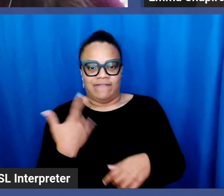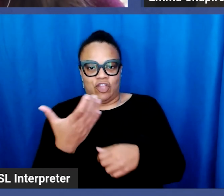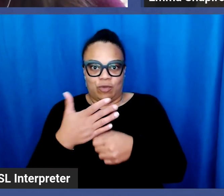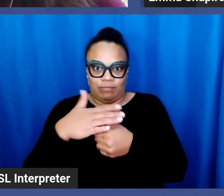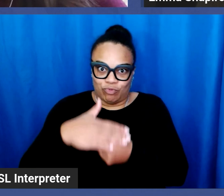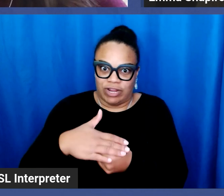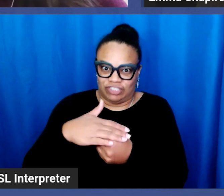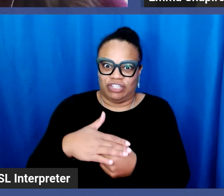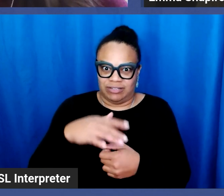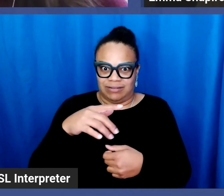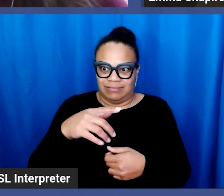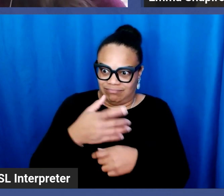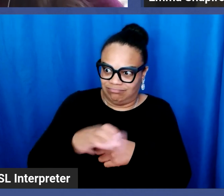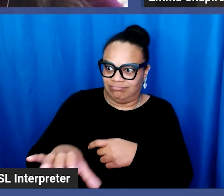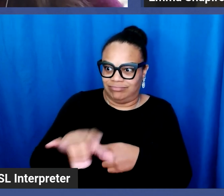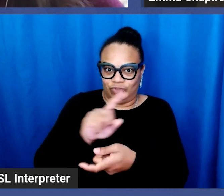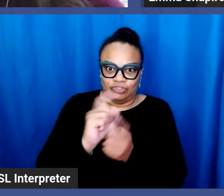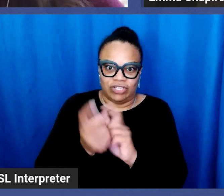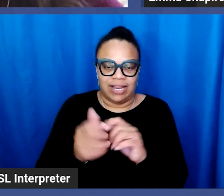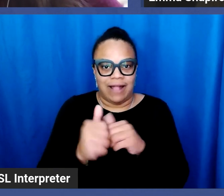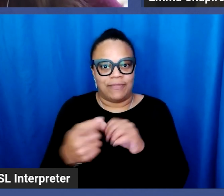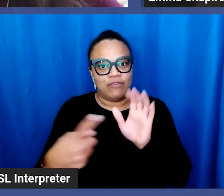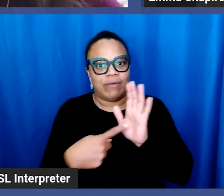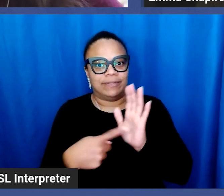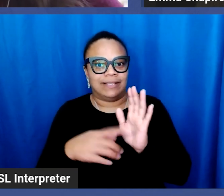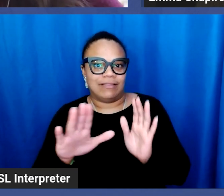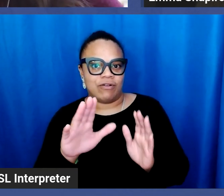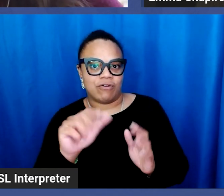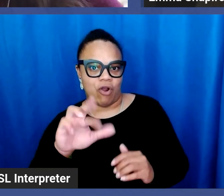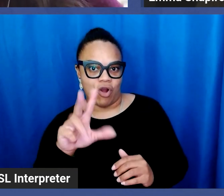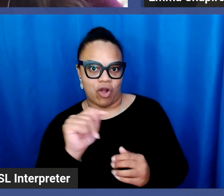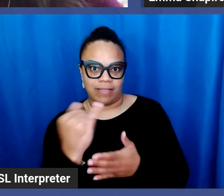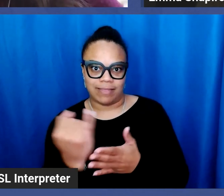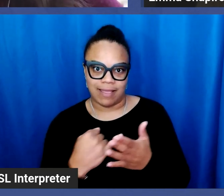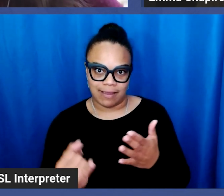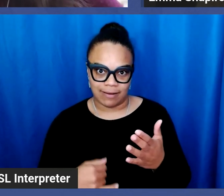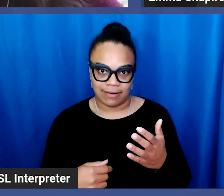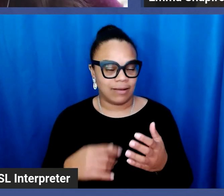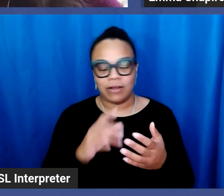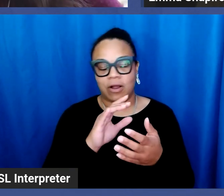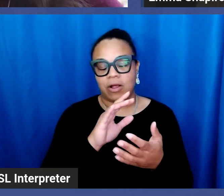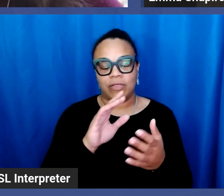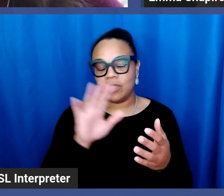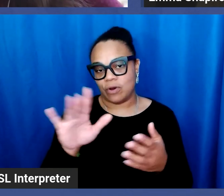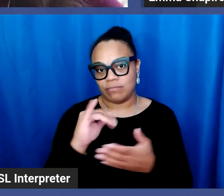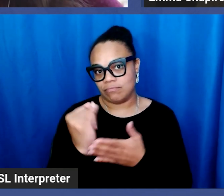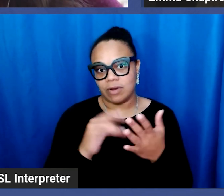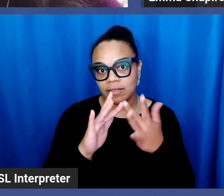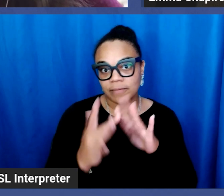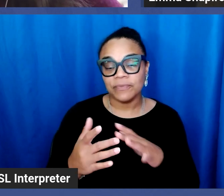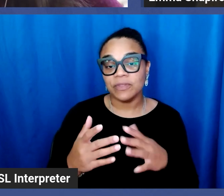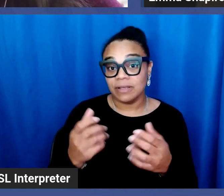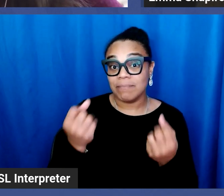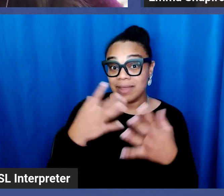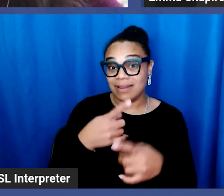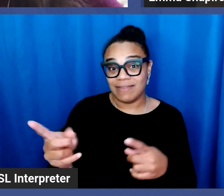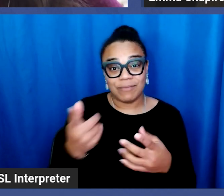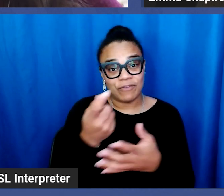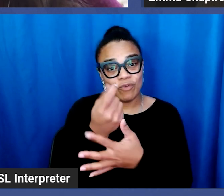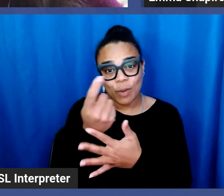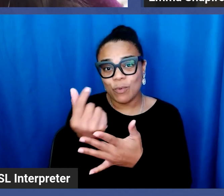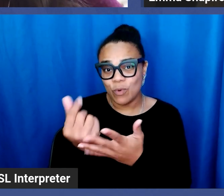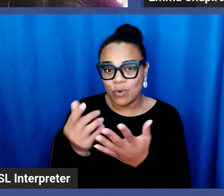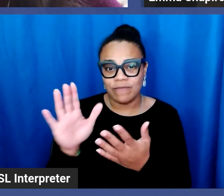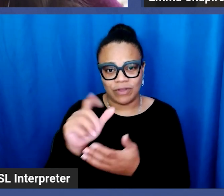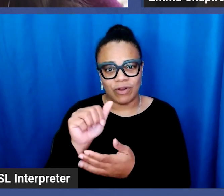artistic practice online. And artists have taken down everything from their accounts, archived all their images. Some